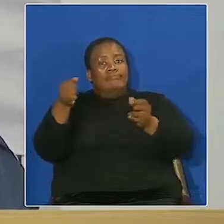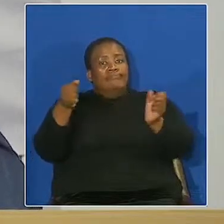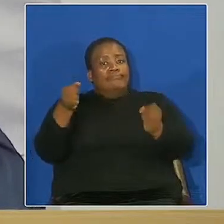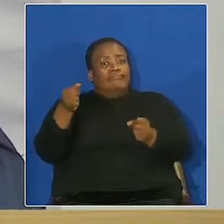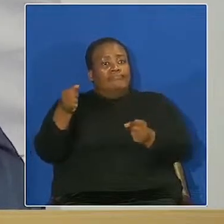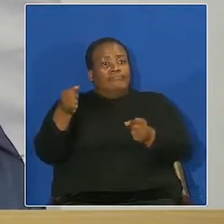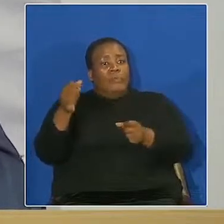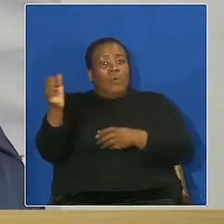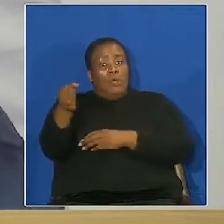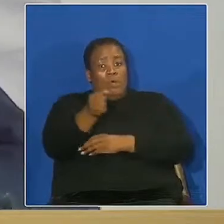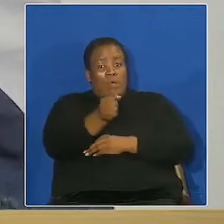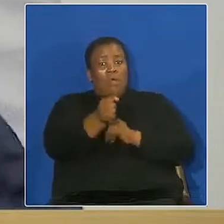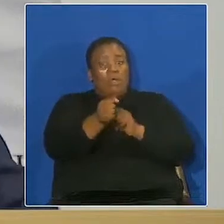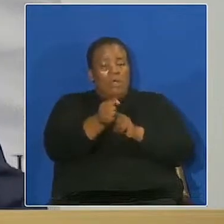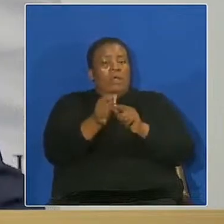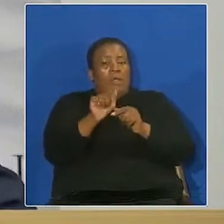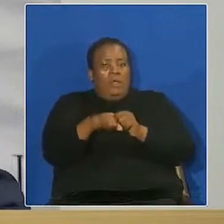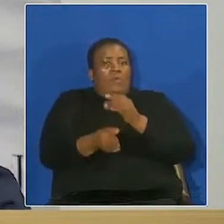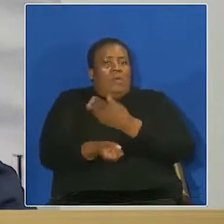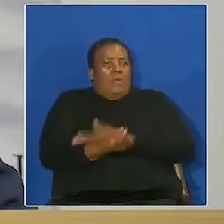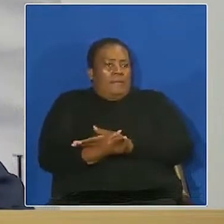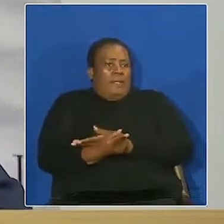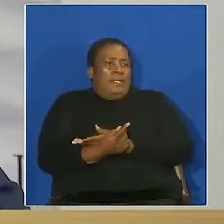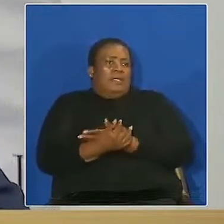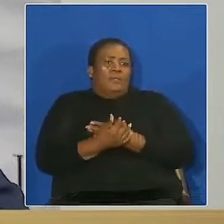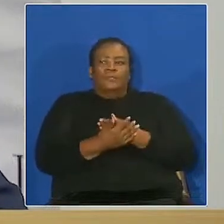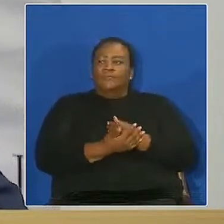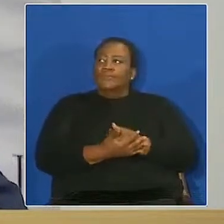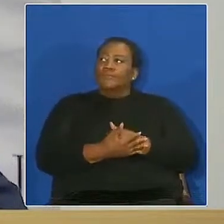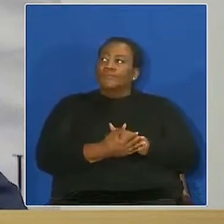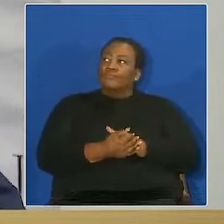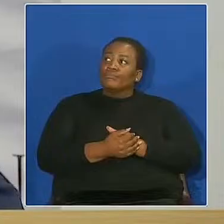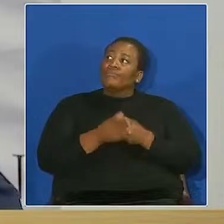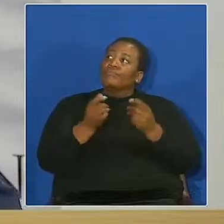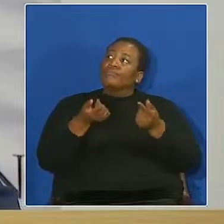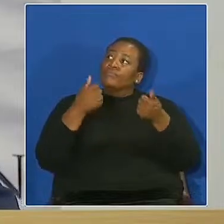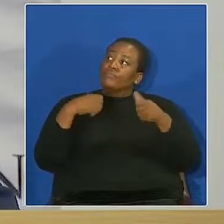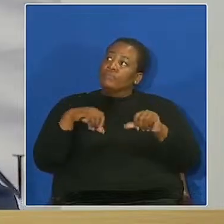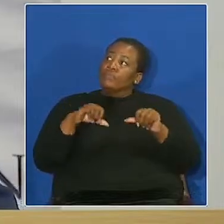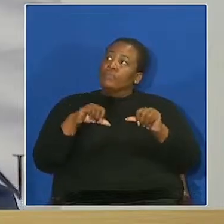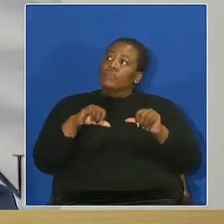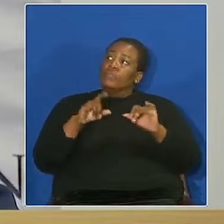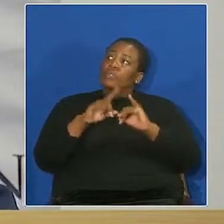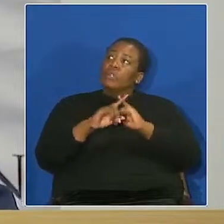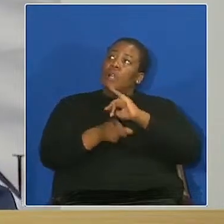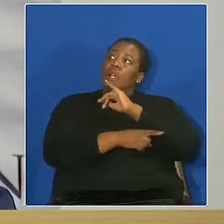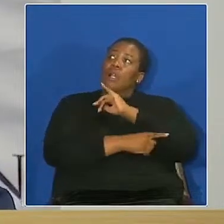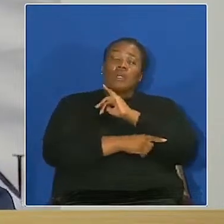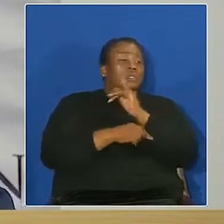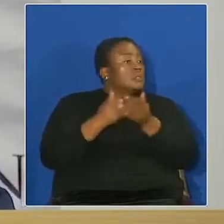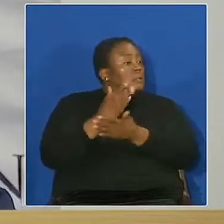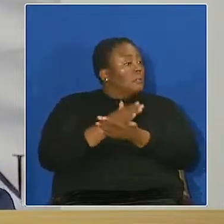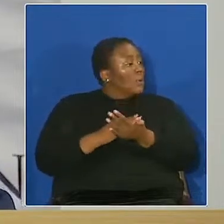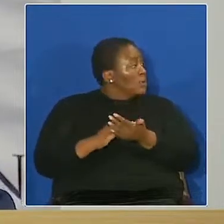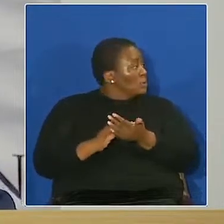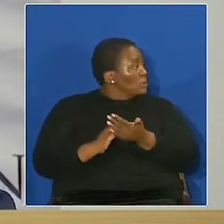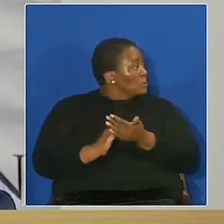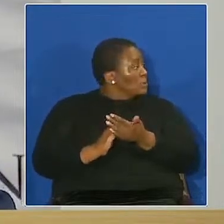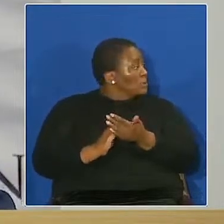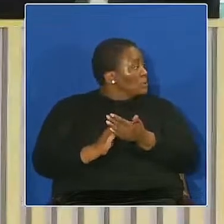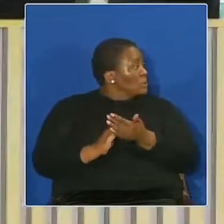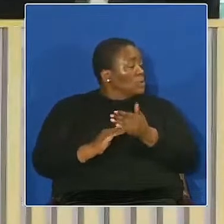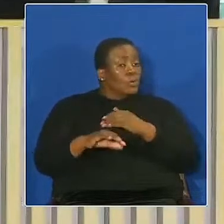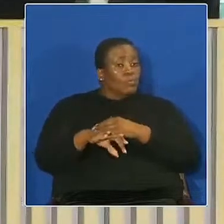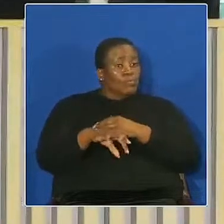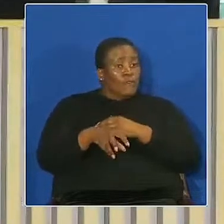indeed taking place. Then we move to the last Just part. to be clear, is the Provincial